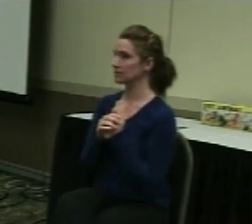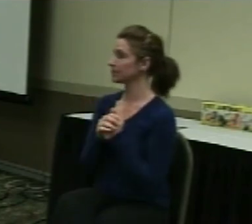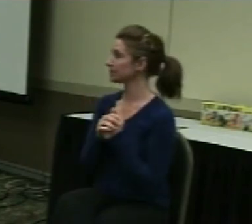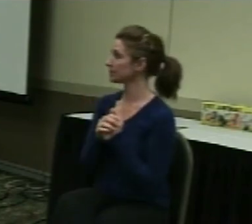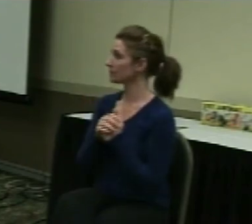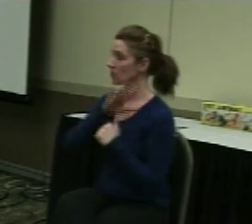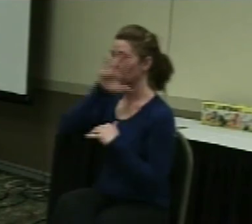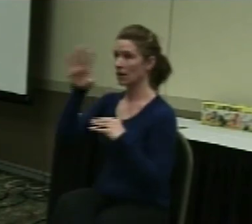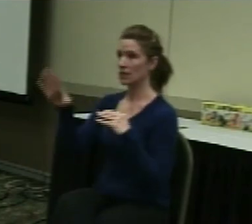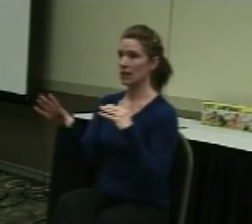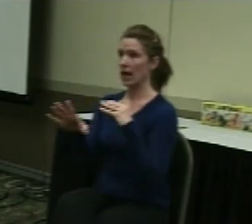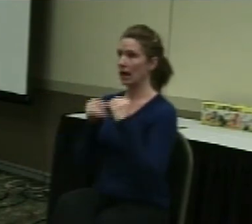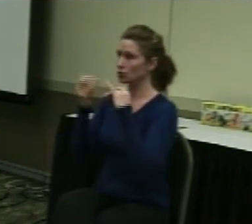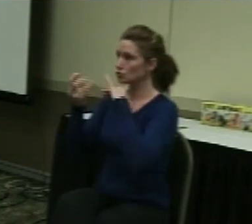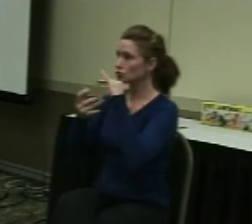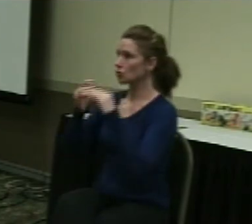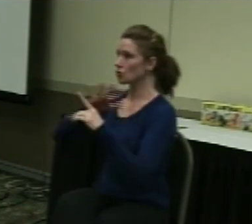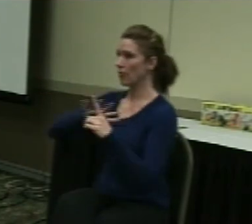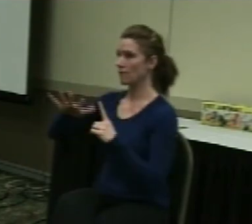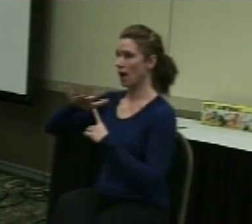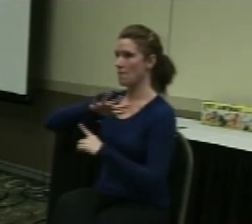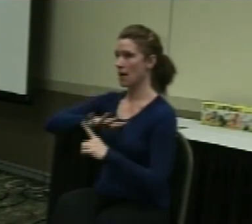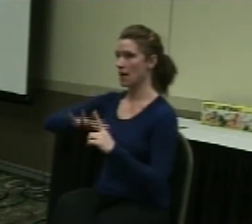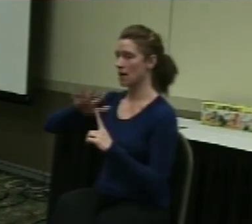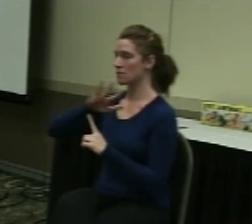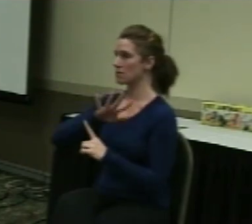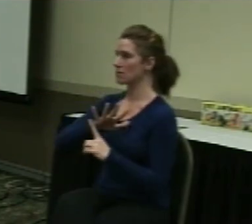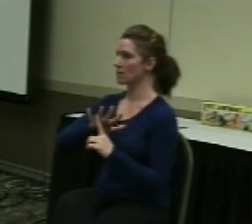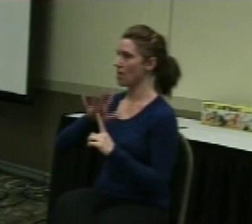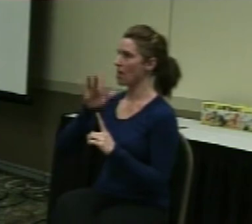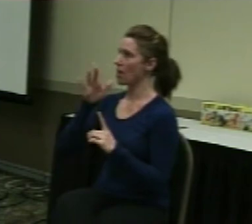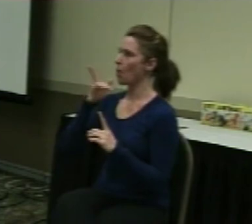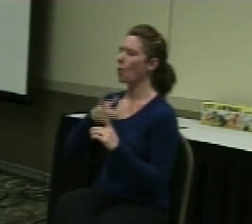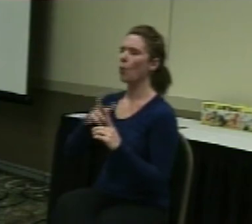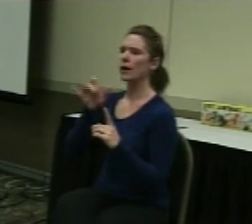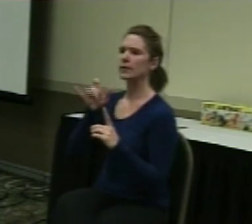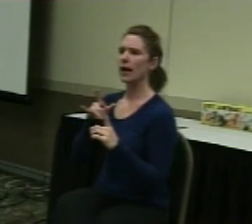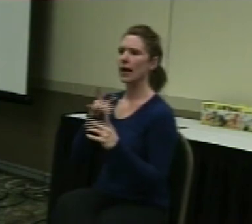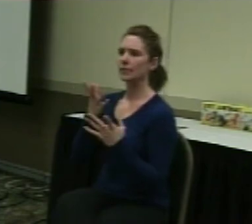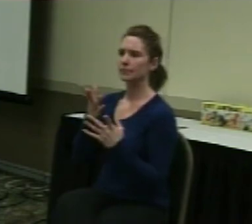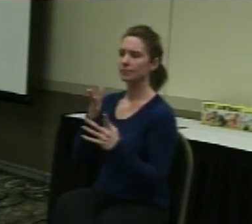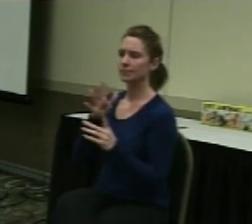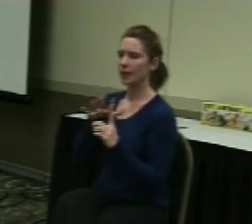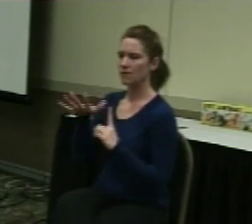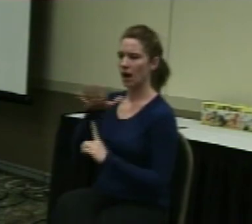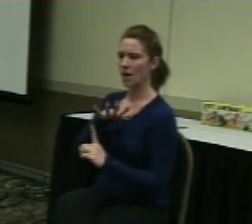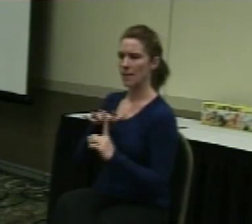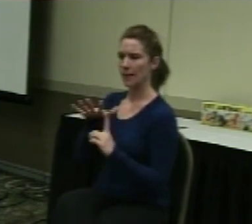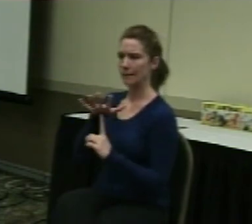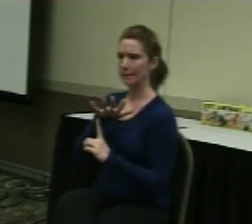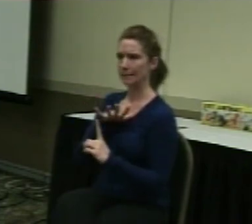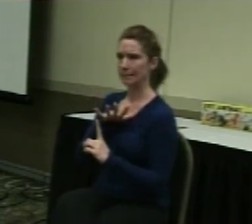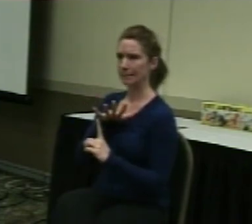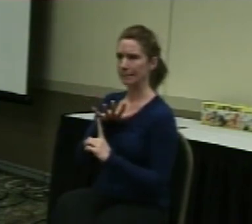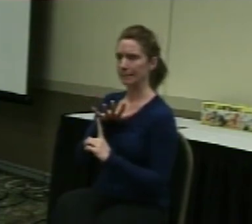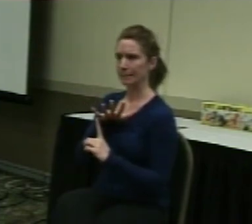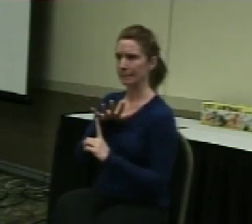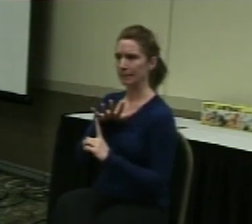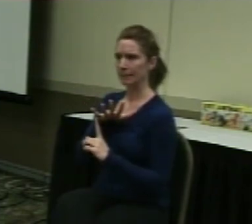You write in social environment. What is it that makes the environment